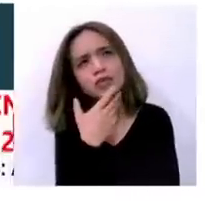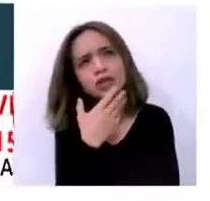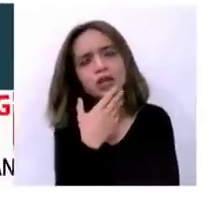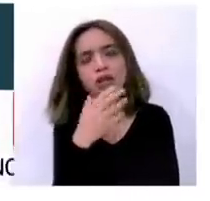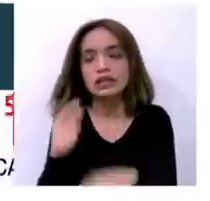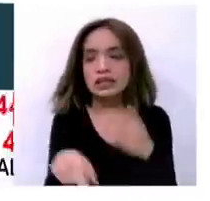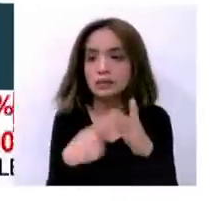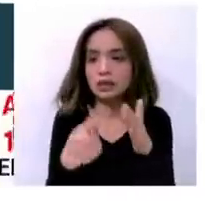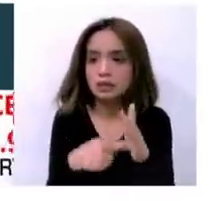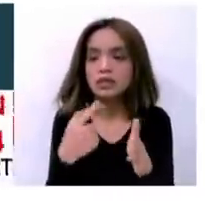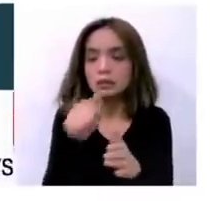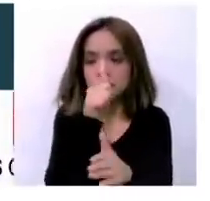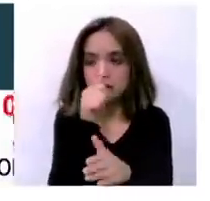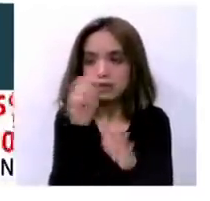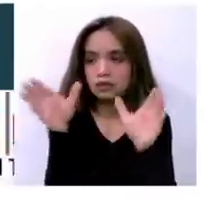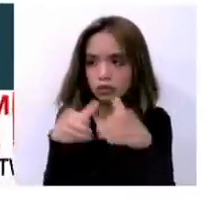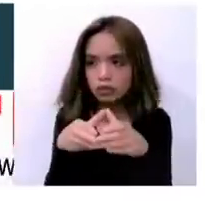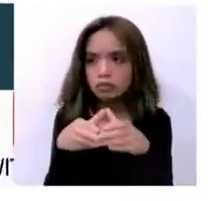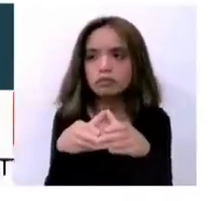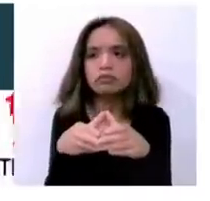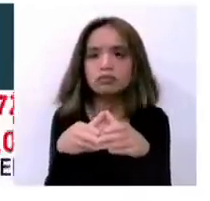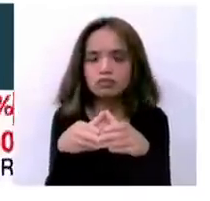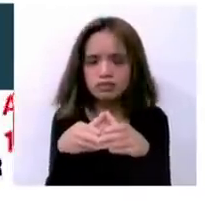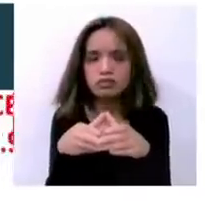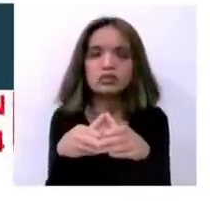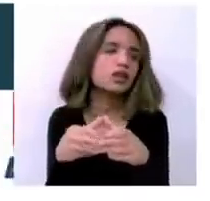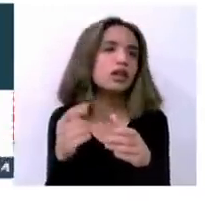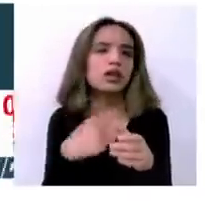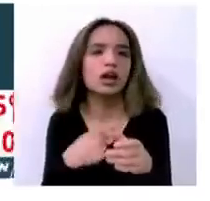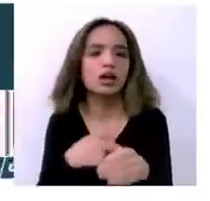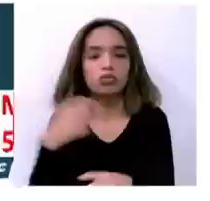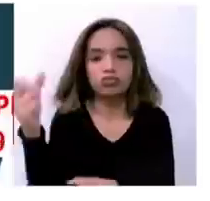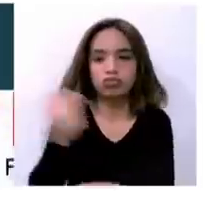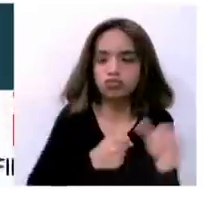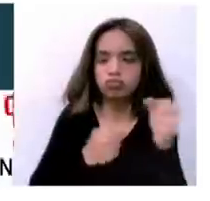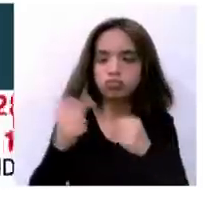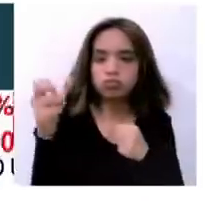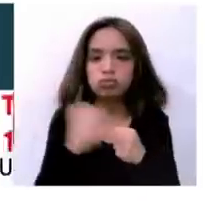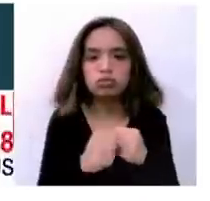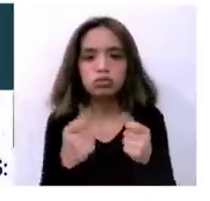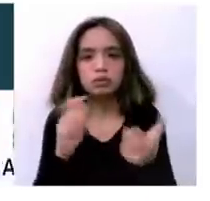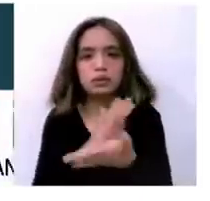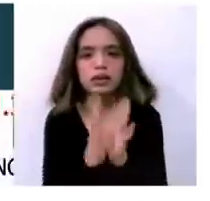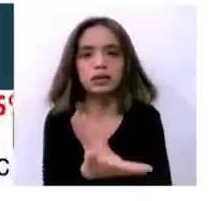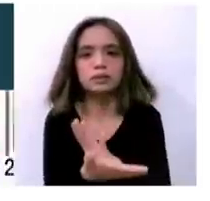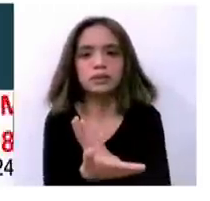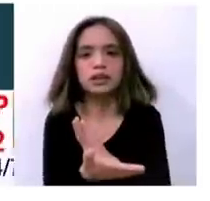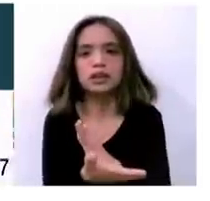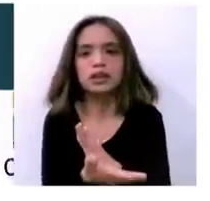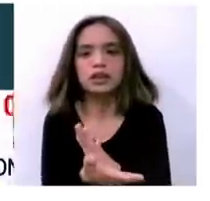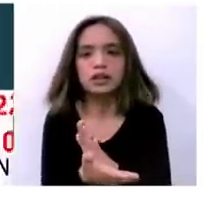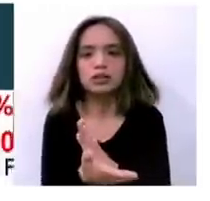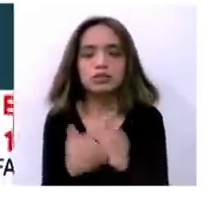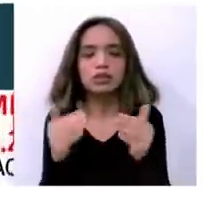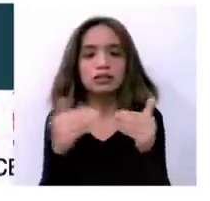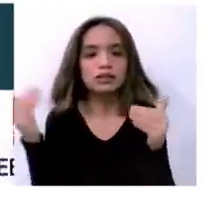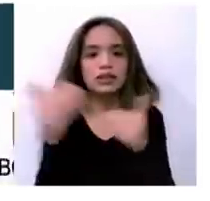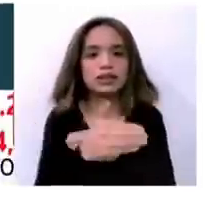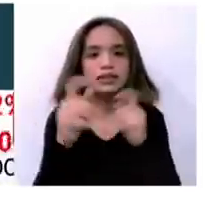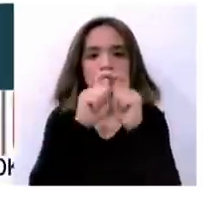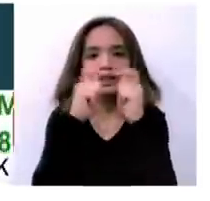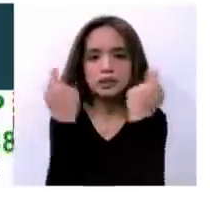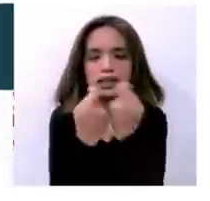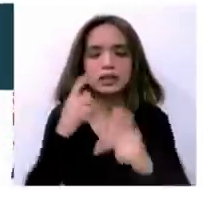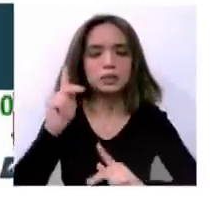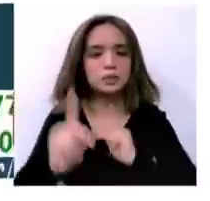sometimes in the private sector. And I recruited them to be in the advanced teams, you know, the people